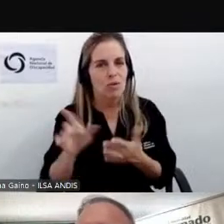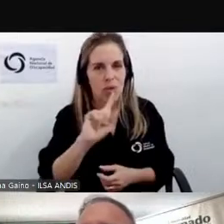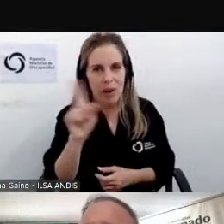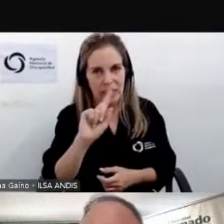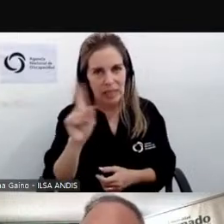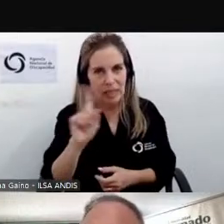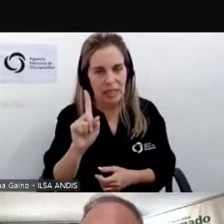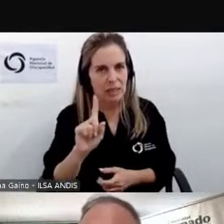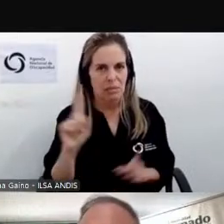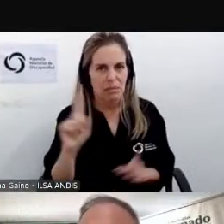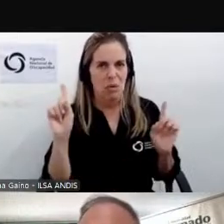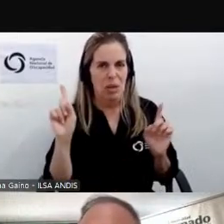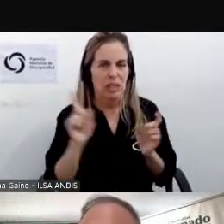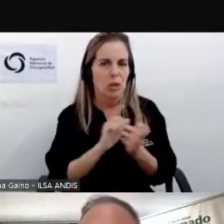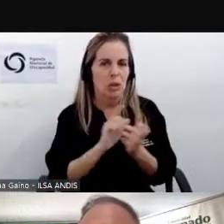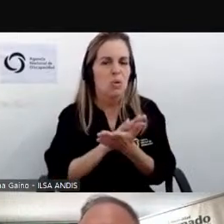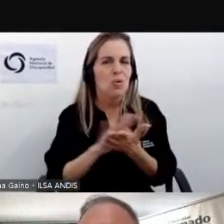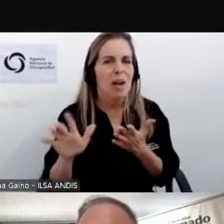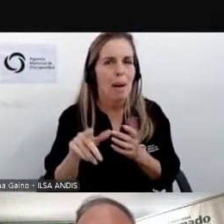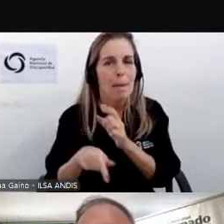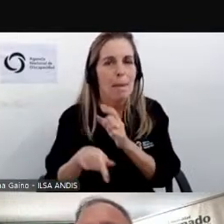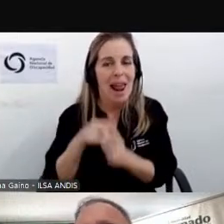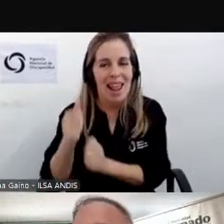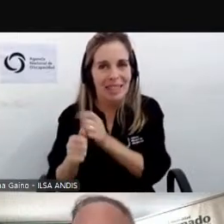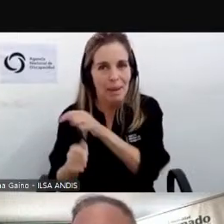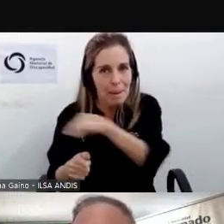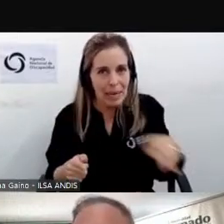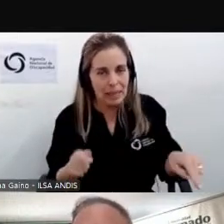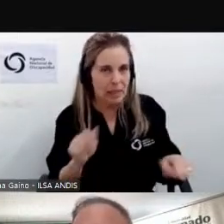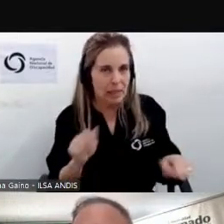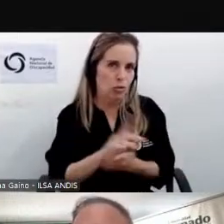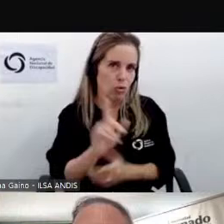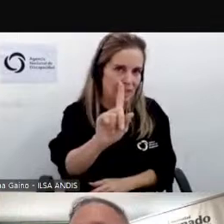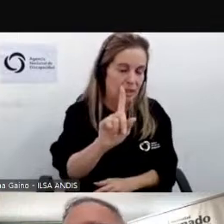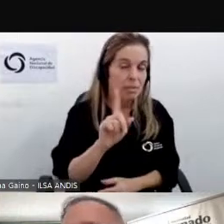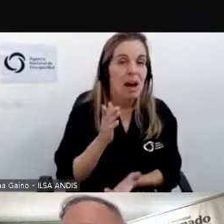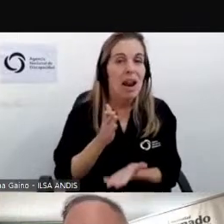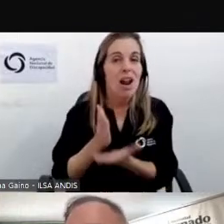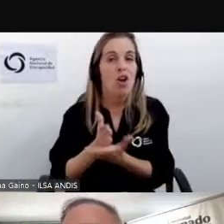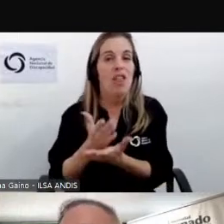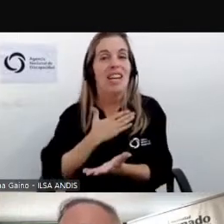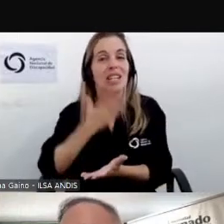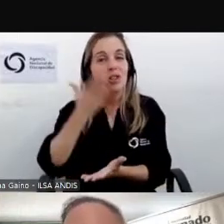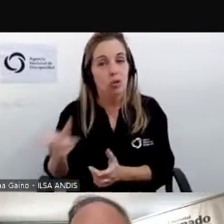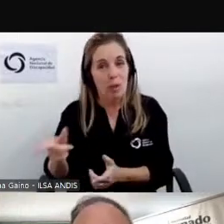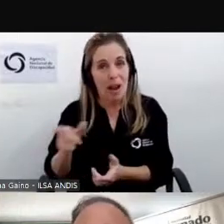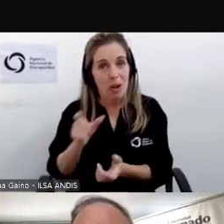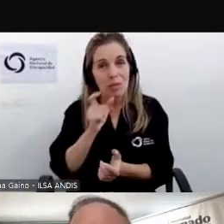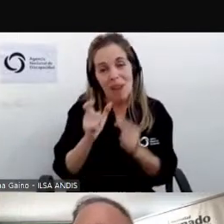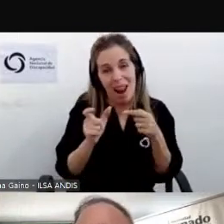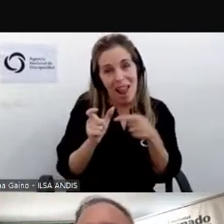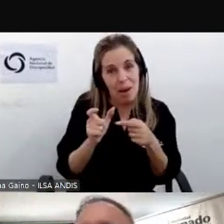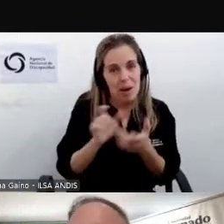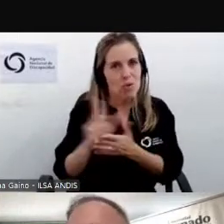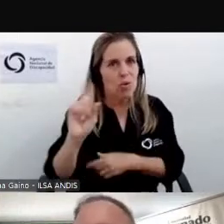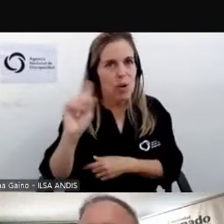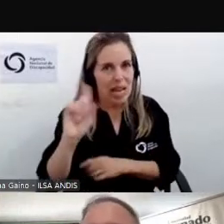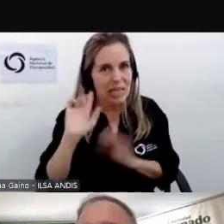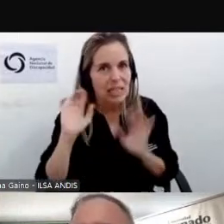This is not a new concept or notion, neither for the companies, nor for human rights, and let